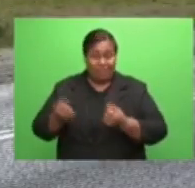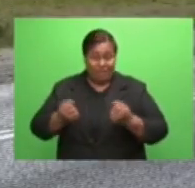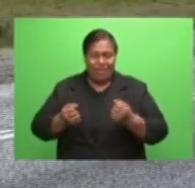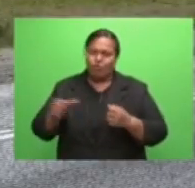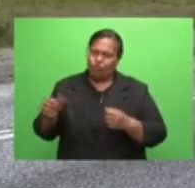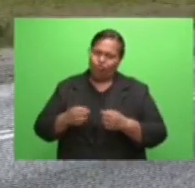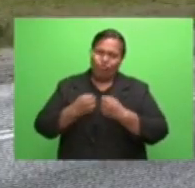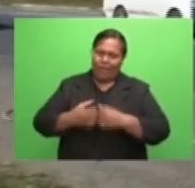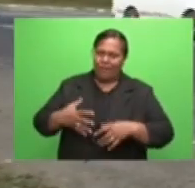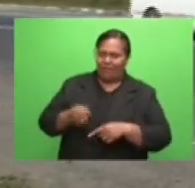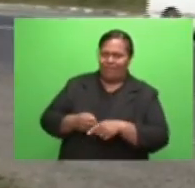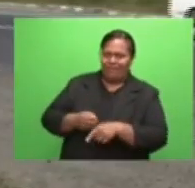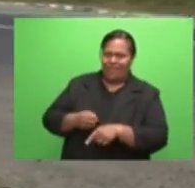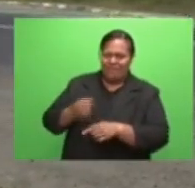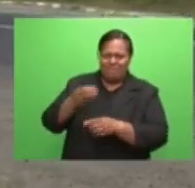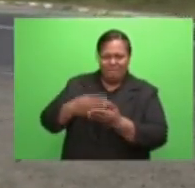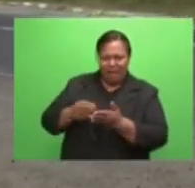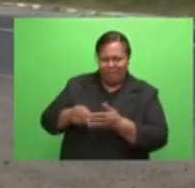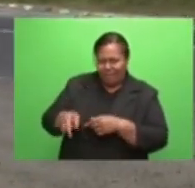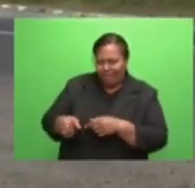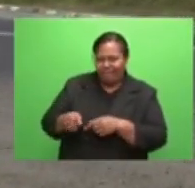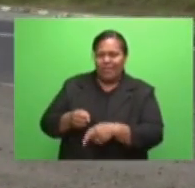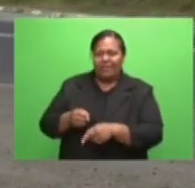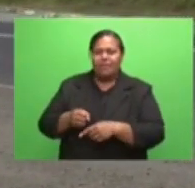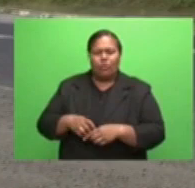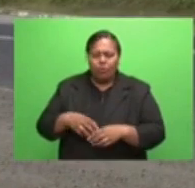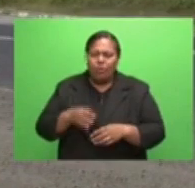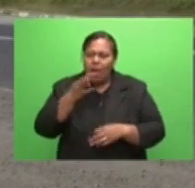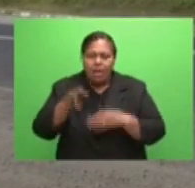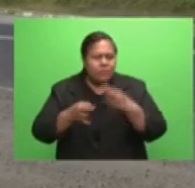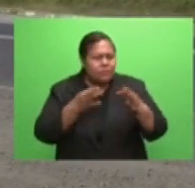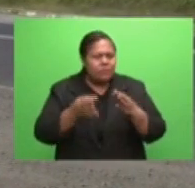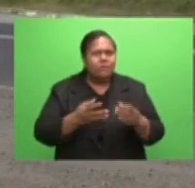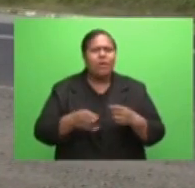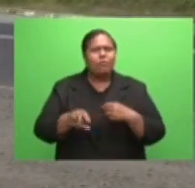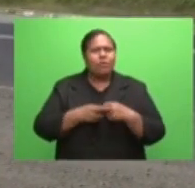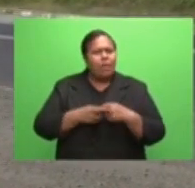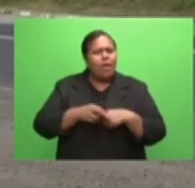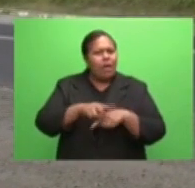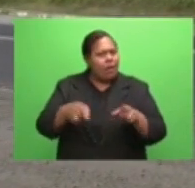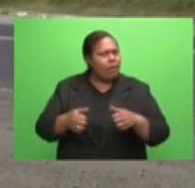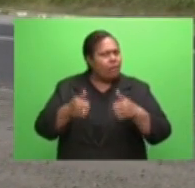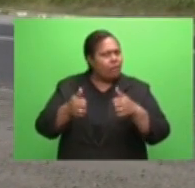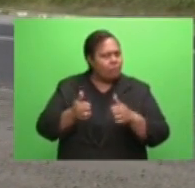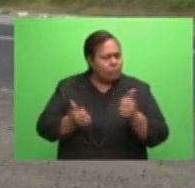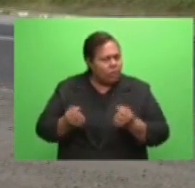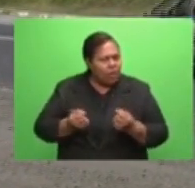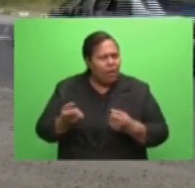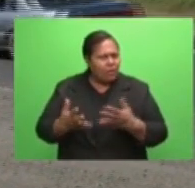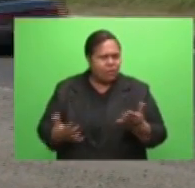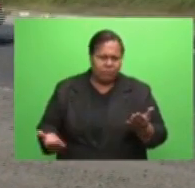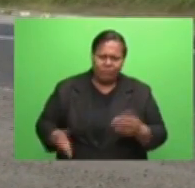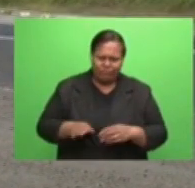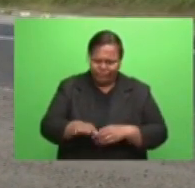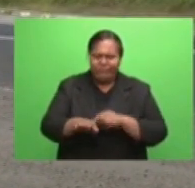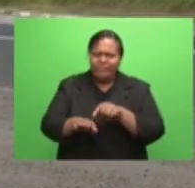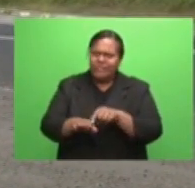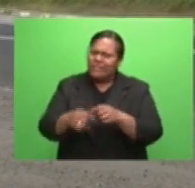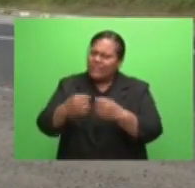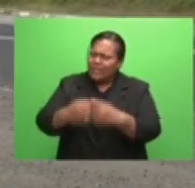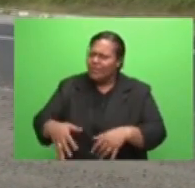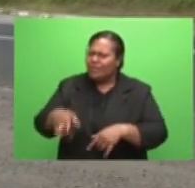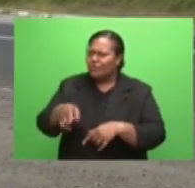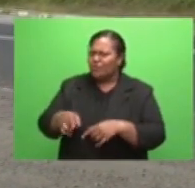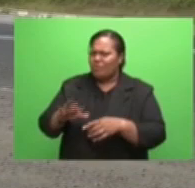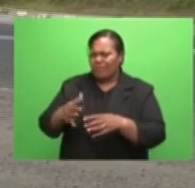is following up with all vehicle repairers, asking them to report any vehicles that come in that might have damage consistent